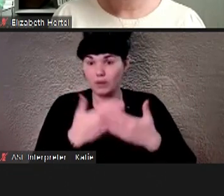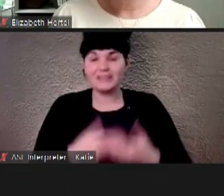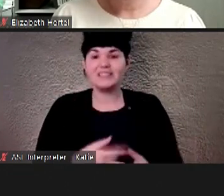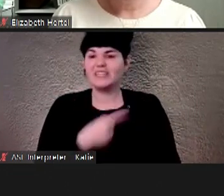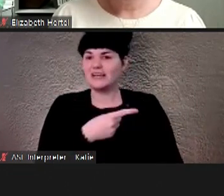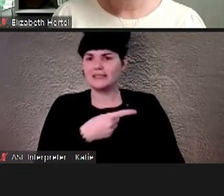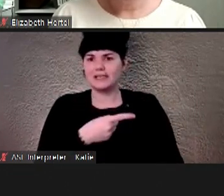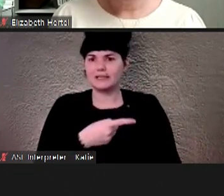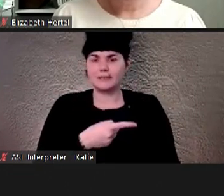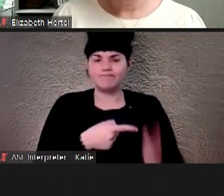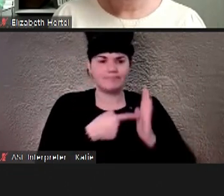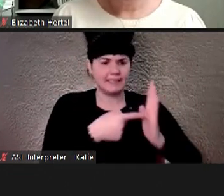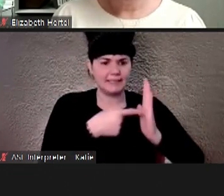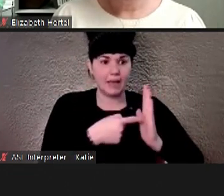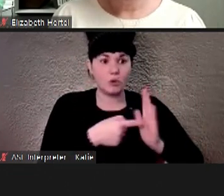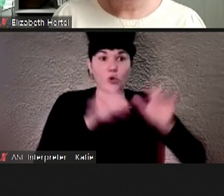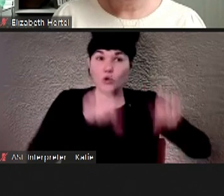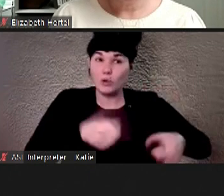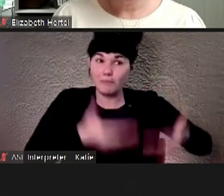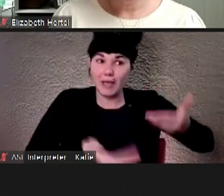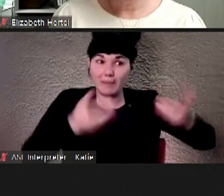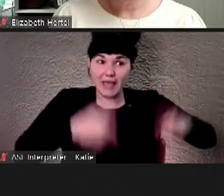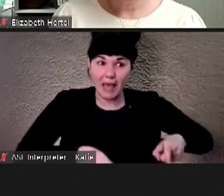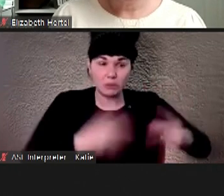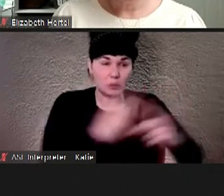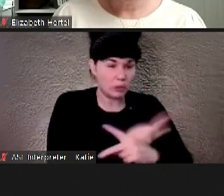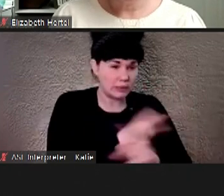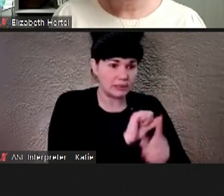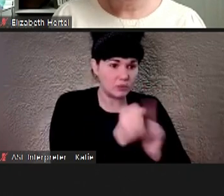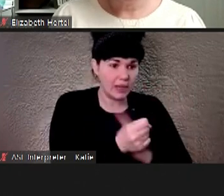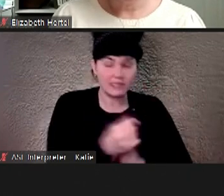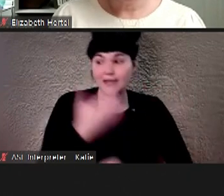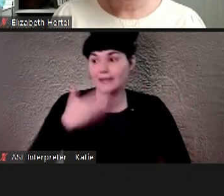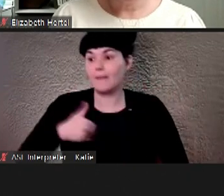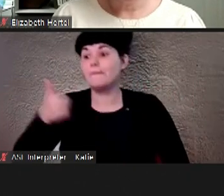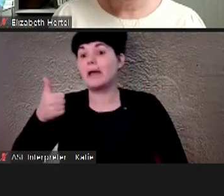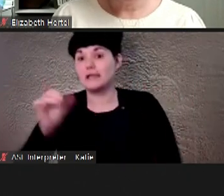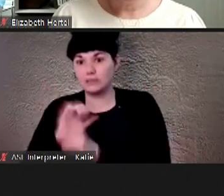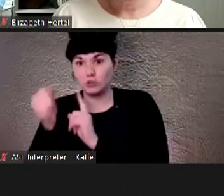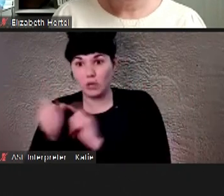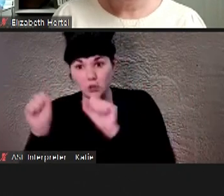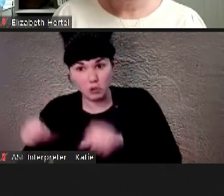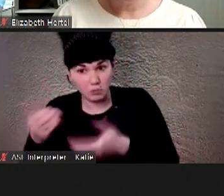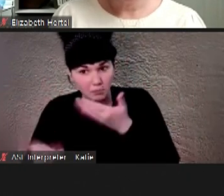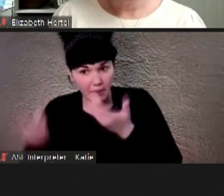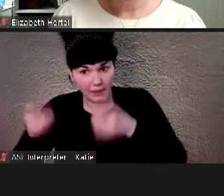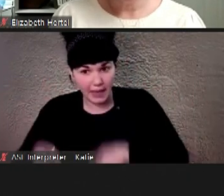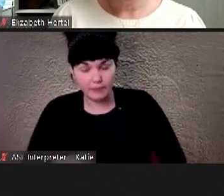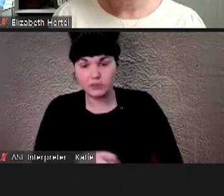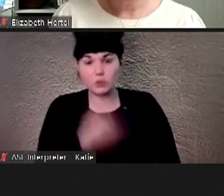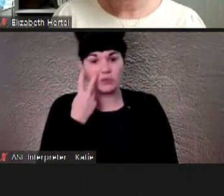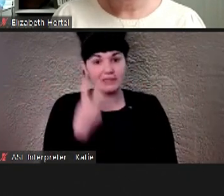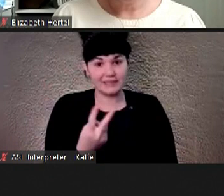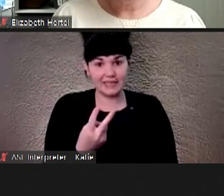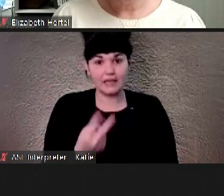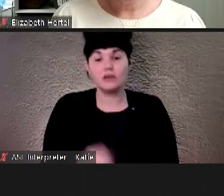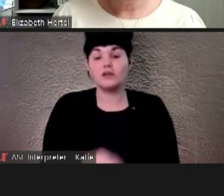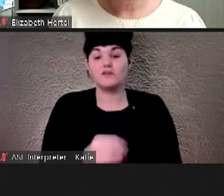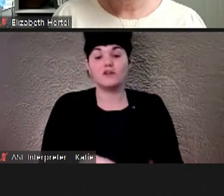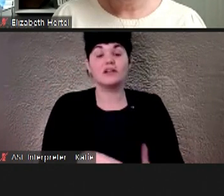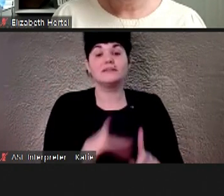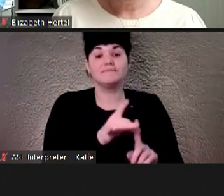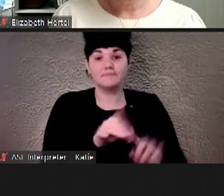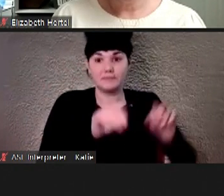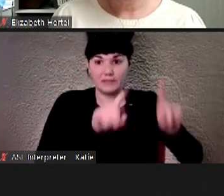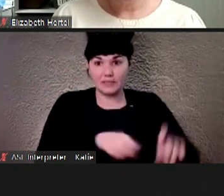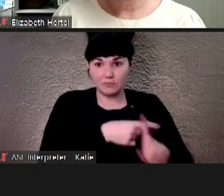most optimistic. So what you're seeing is for cases, hospitalizations, and deaths, where we are now are the